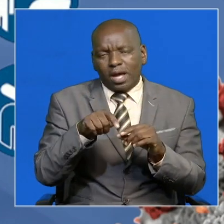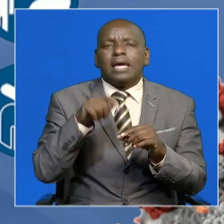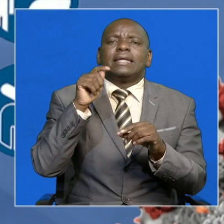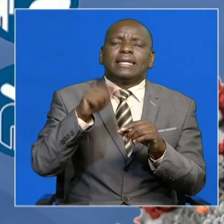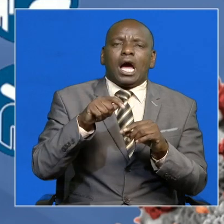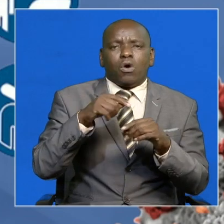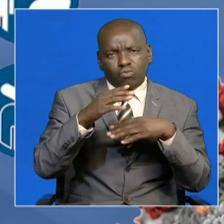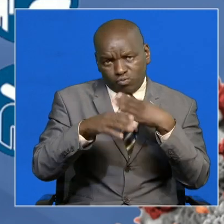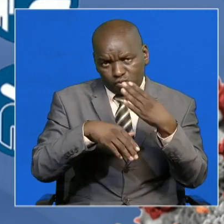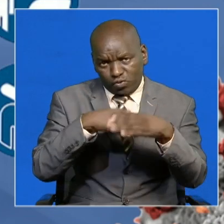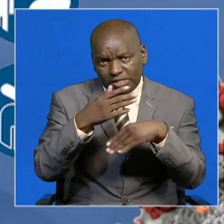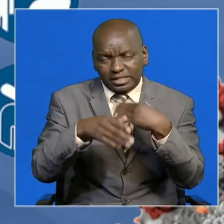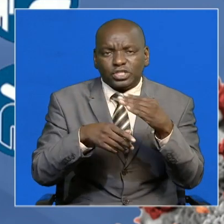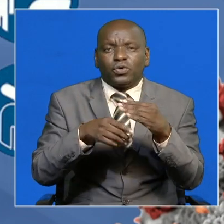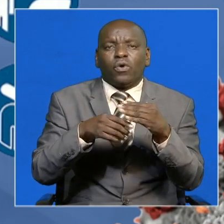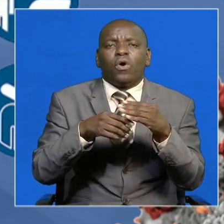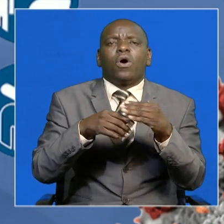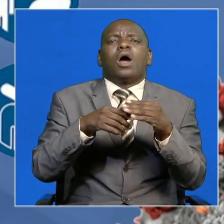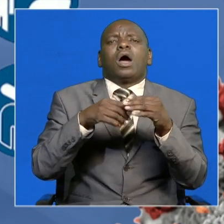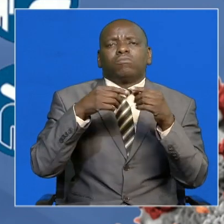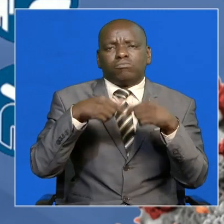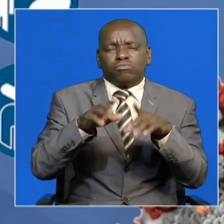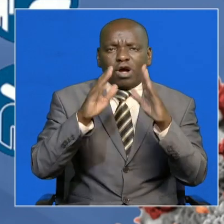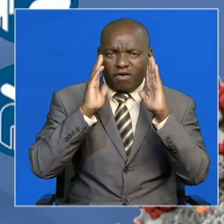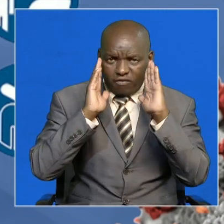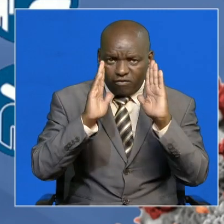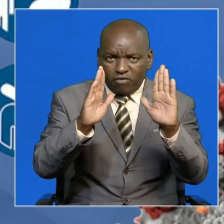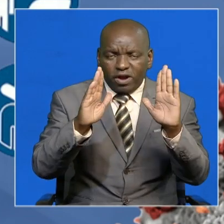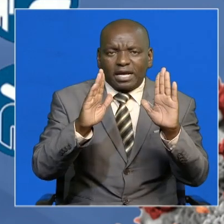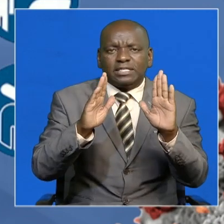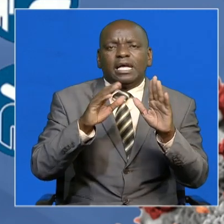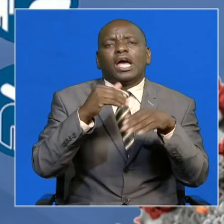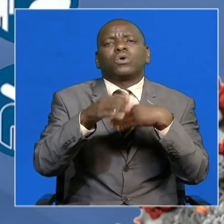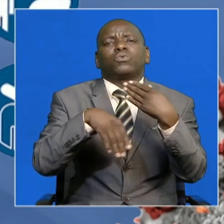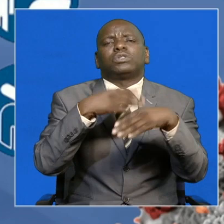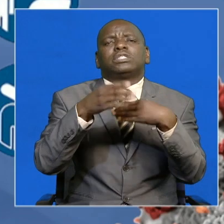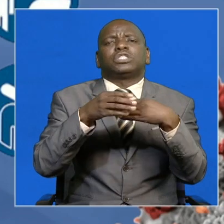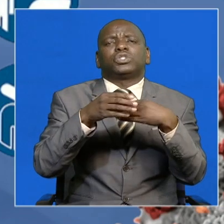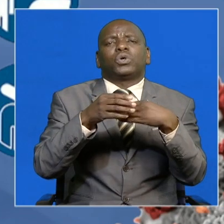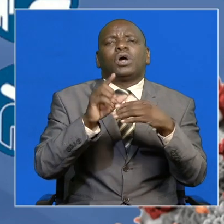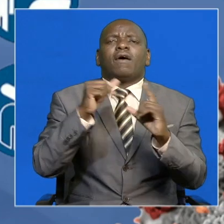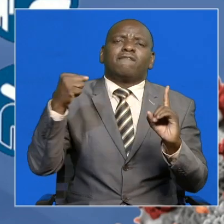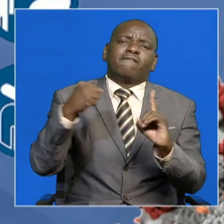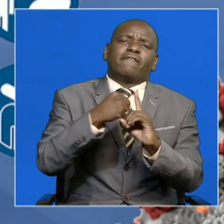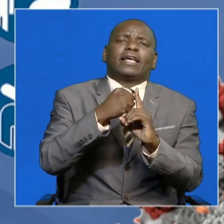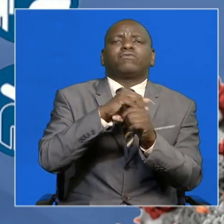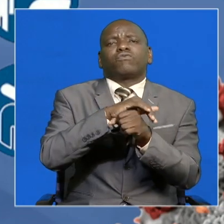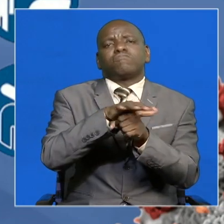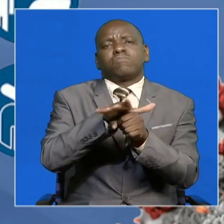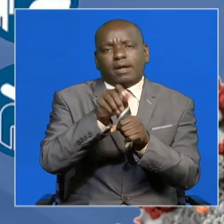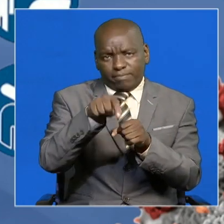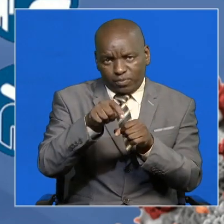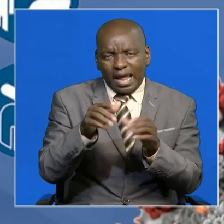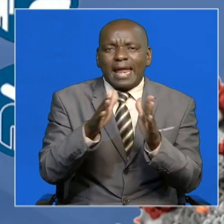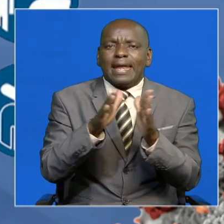We must remain focused and continue to strengthen our response.